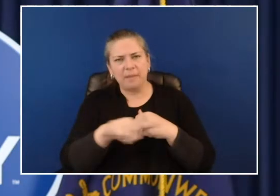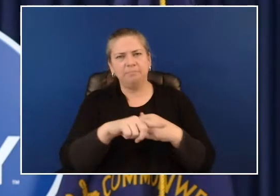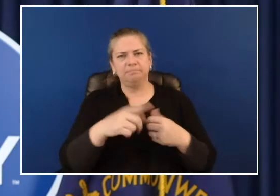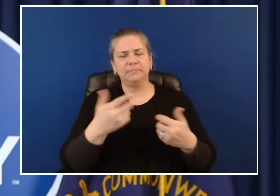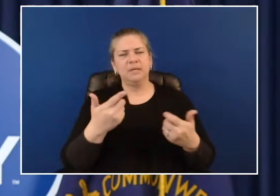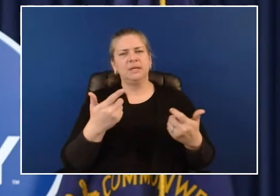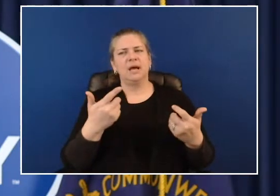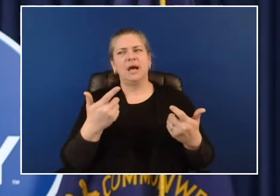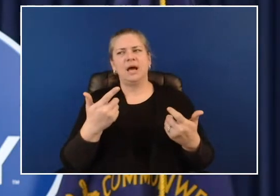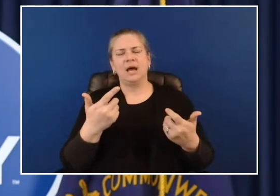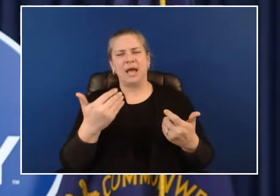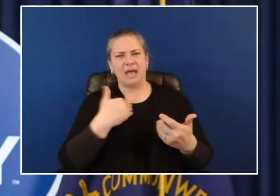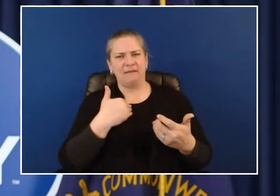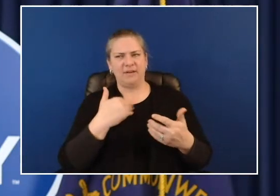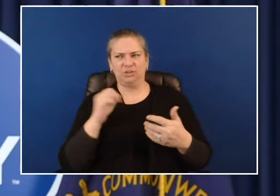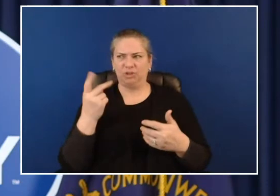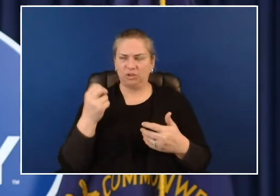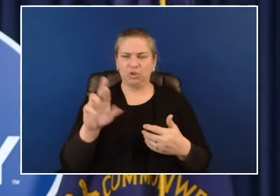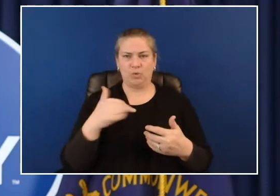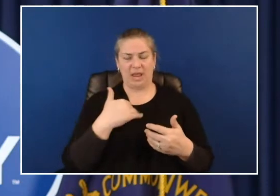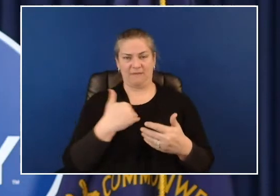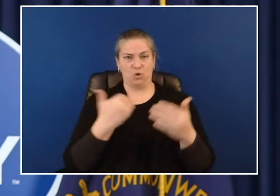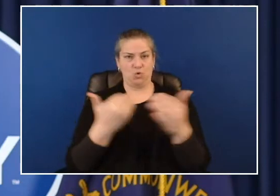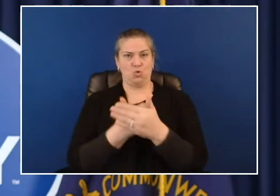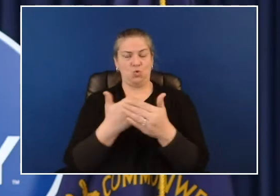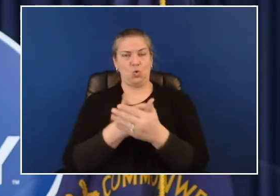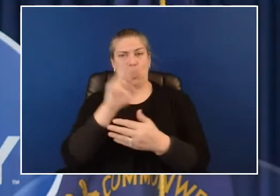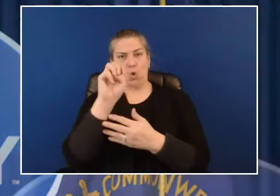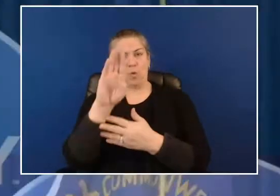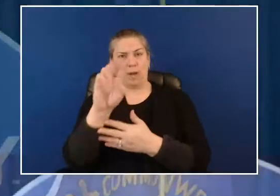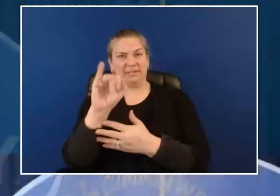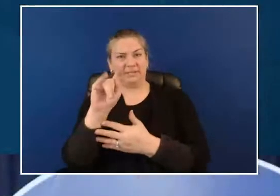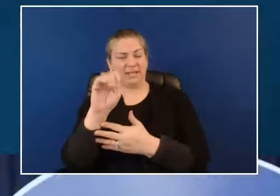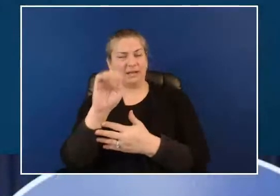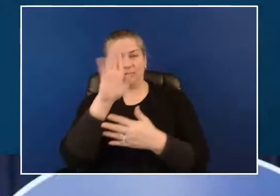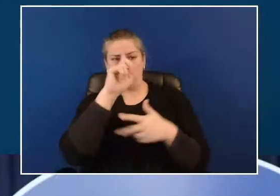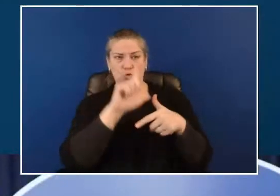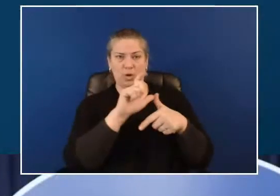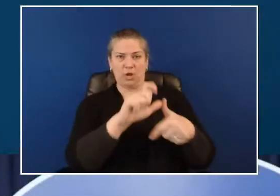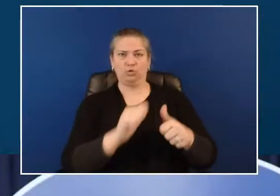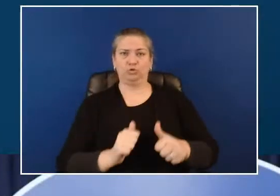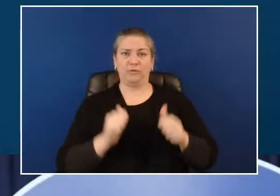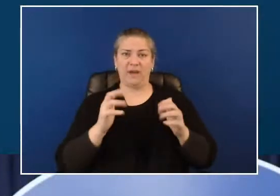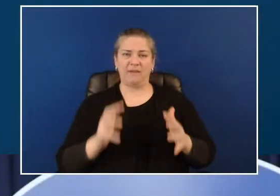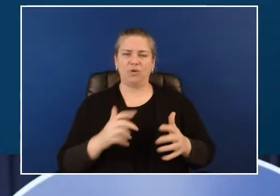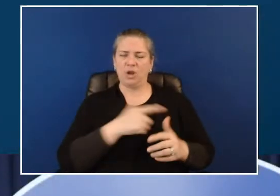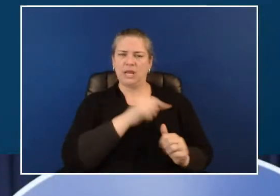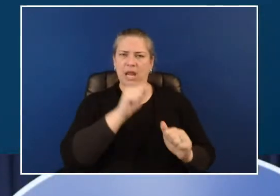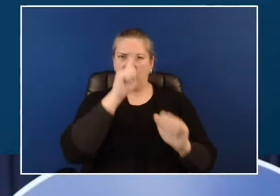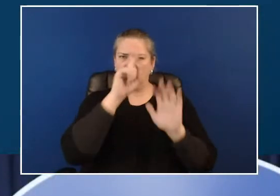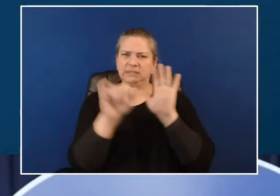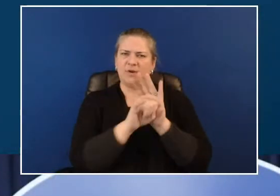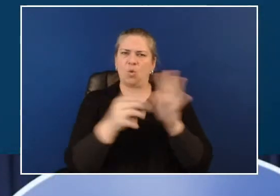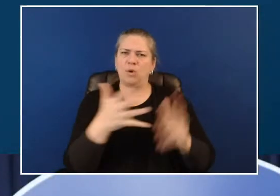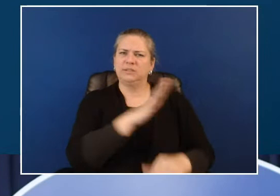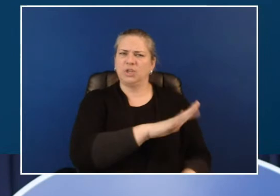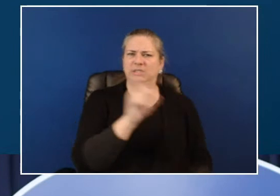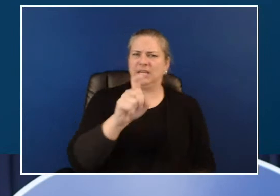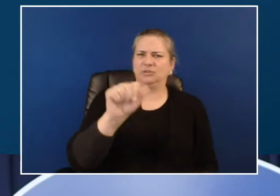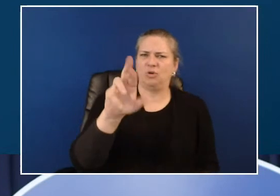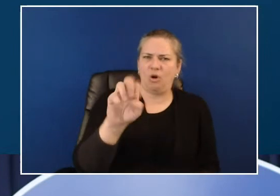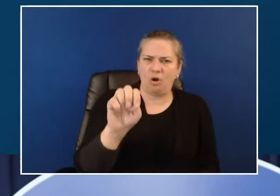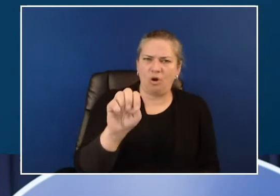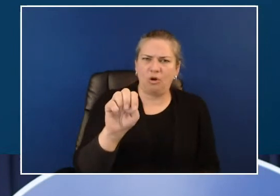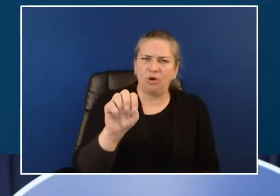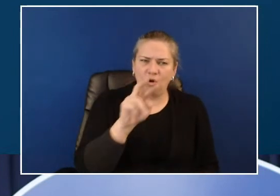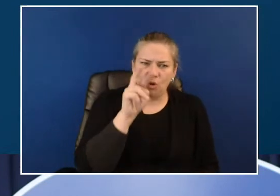sheltering needs, we're launching a new website for tornado survivors to identify their needs. The page will connect survivors to wraparound